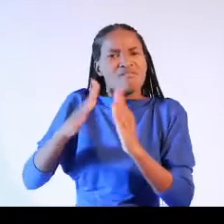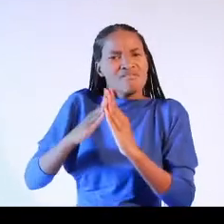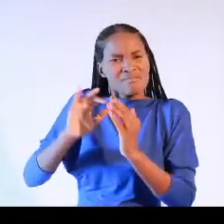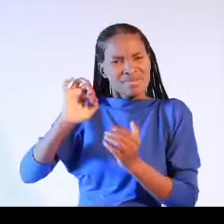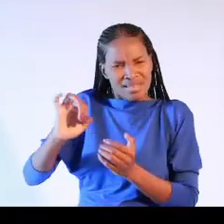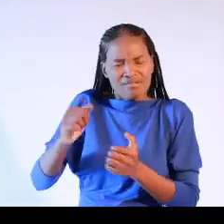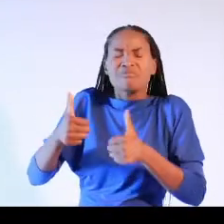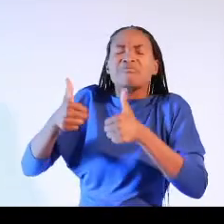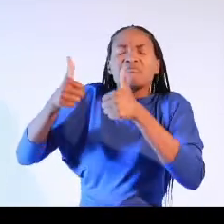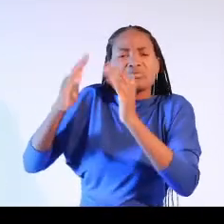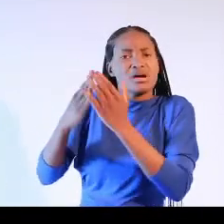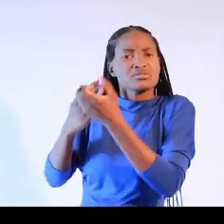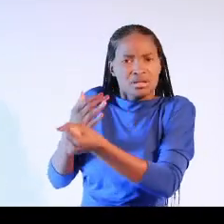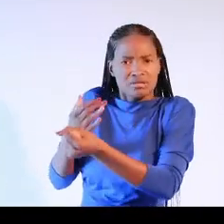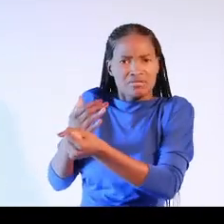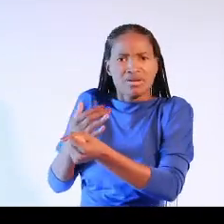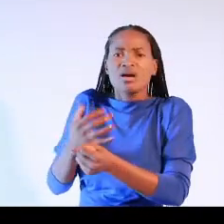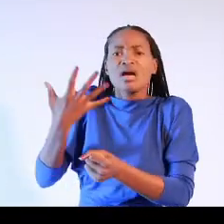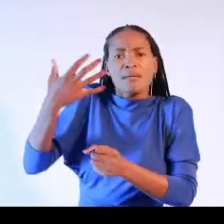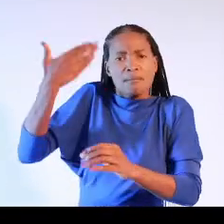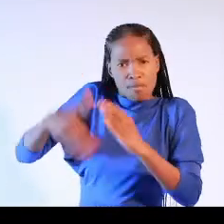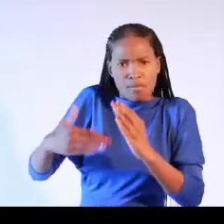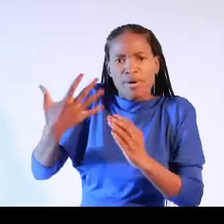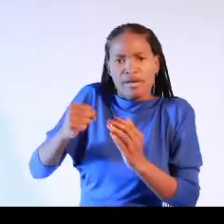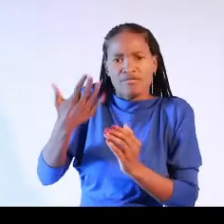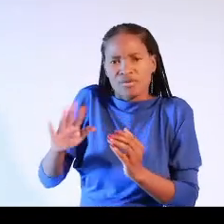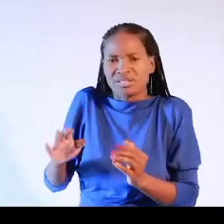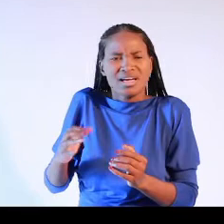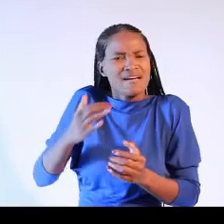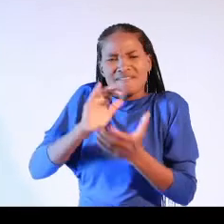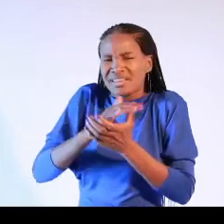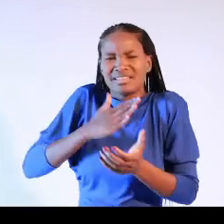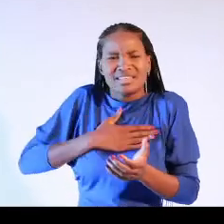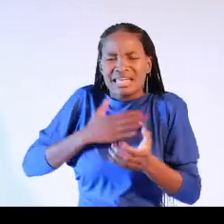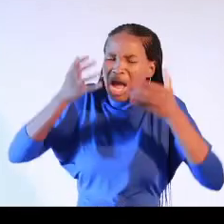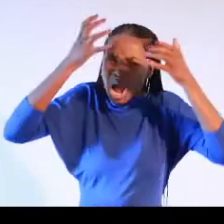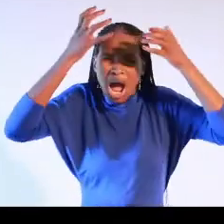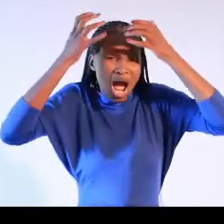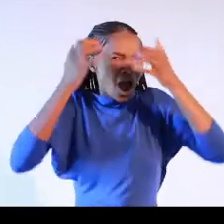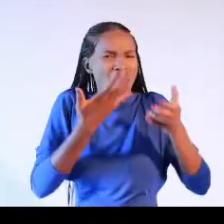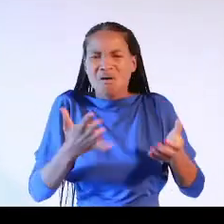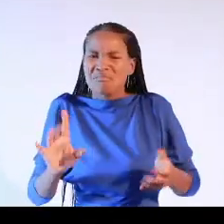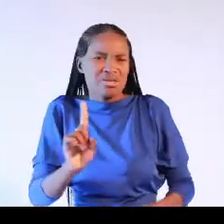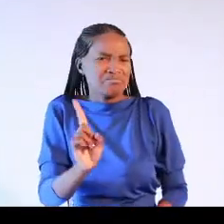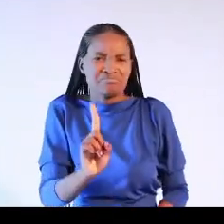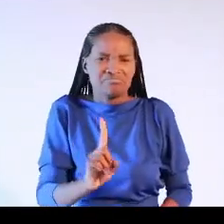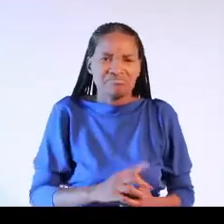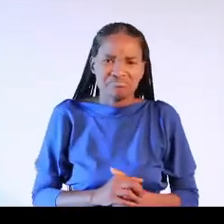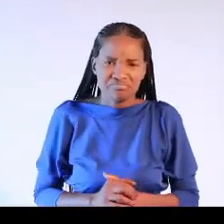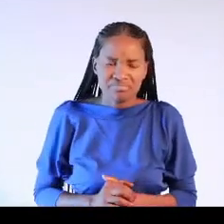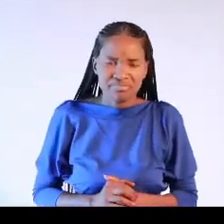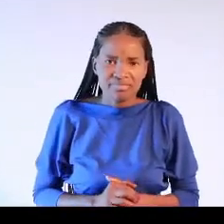has a proper house with running water, therefore she does not need to carry the heavy water bucket.